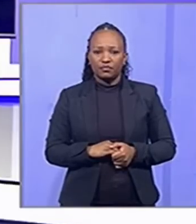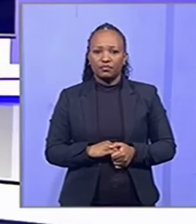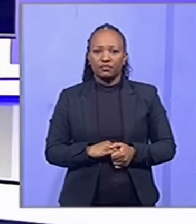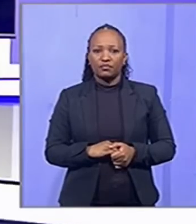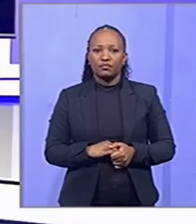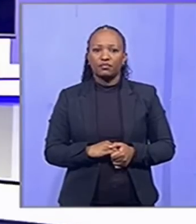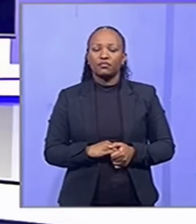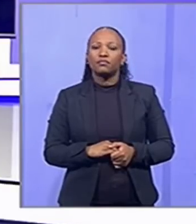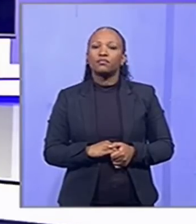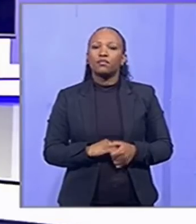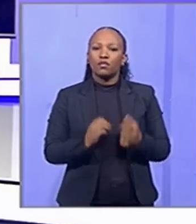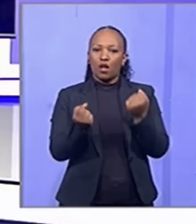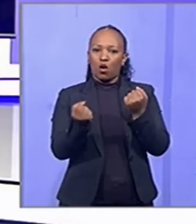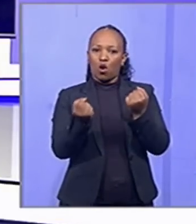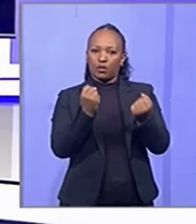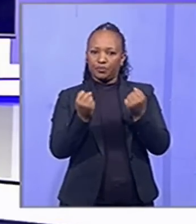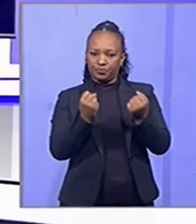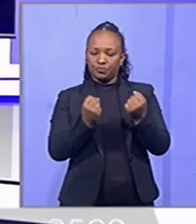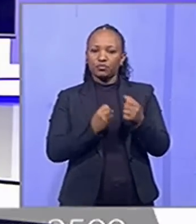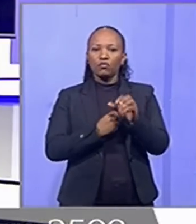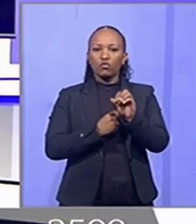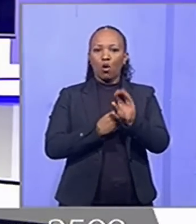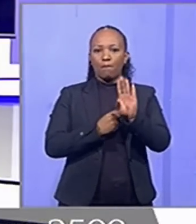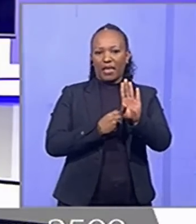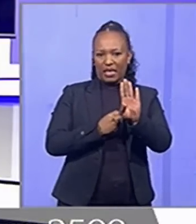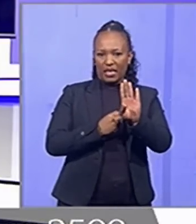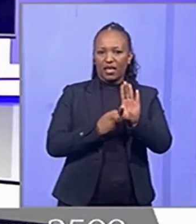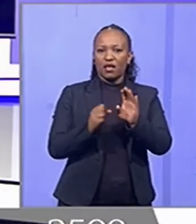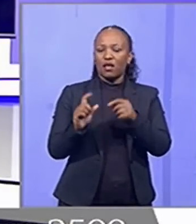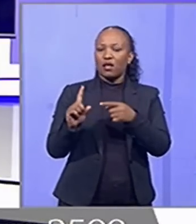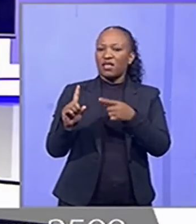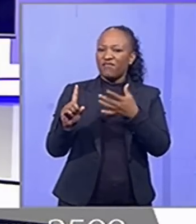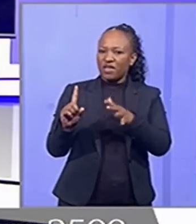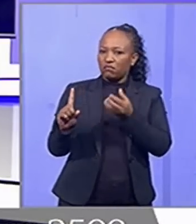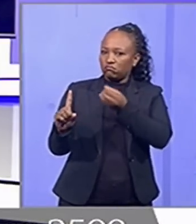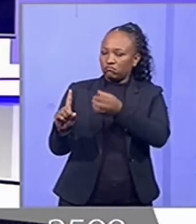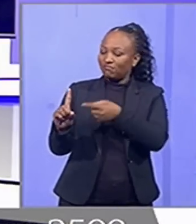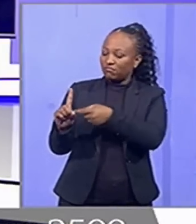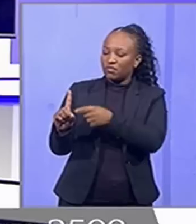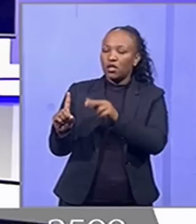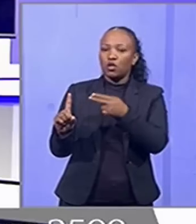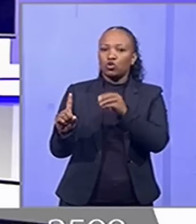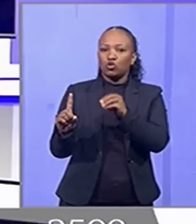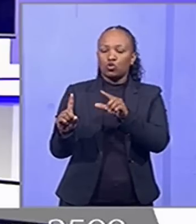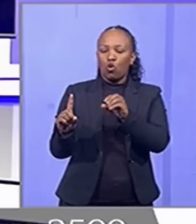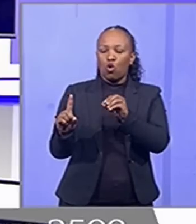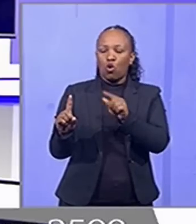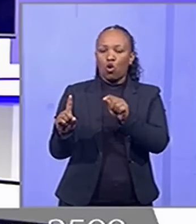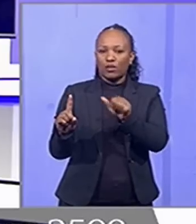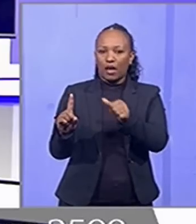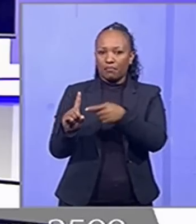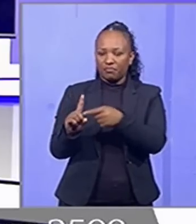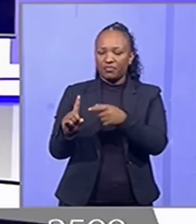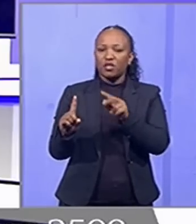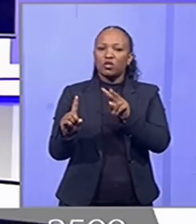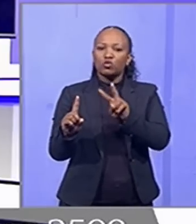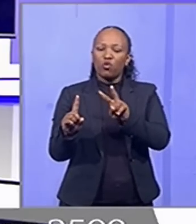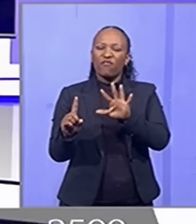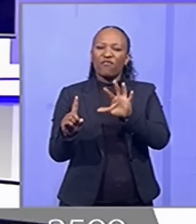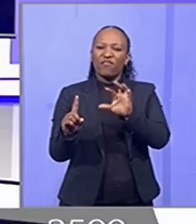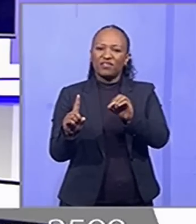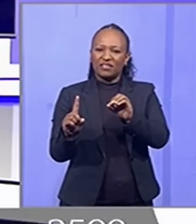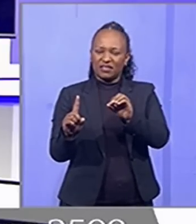Lekgotla la dinyewe la Mastrata wa Bloemfontein le file morwa ditjholota beile diranta tse 2,500 ka mora